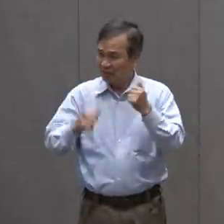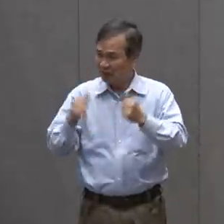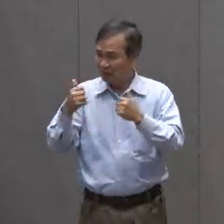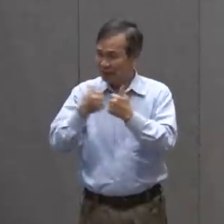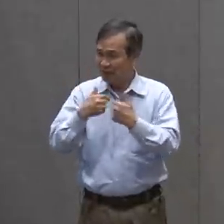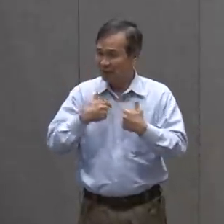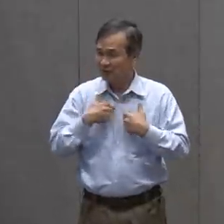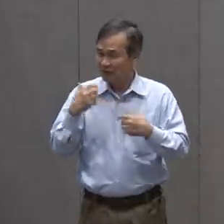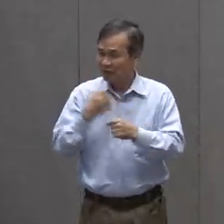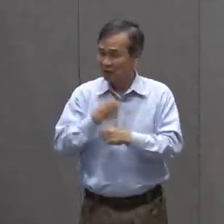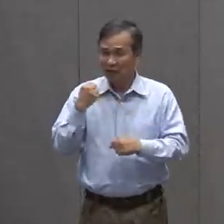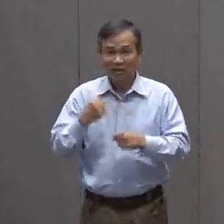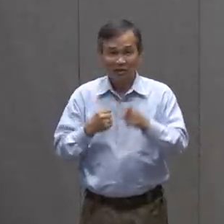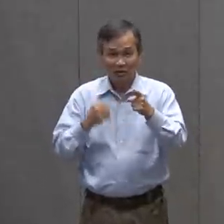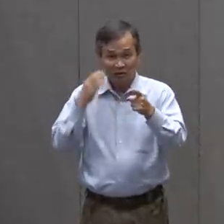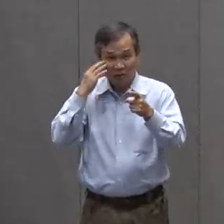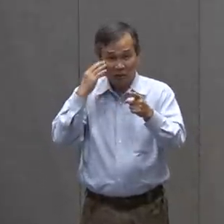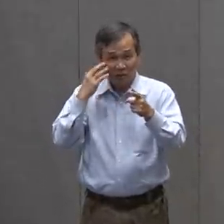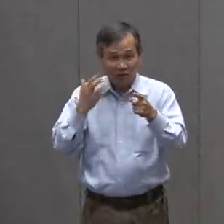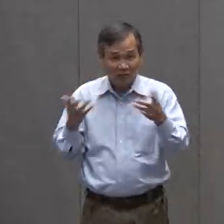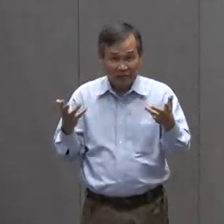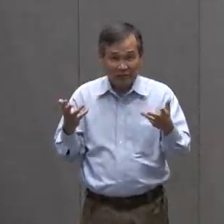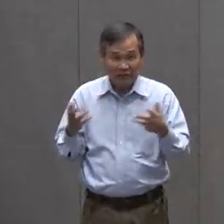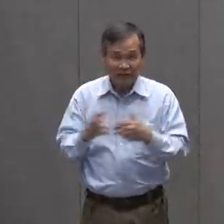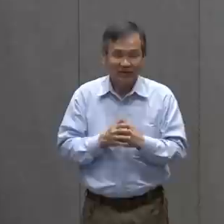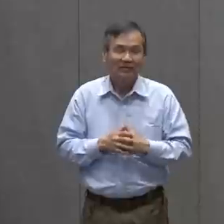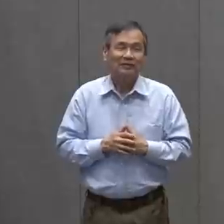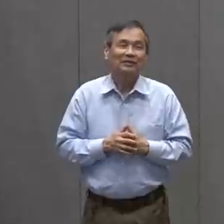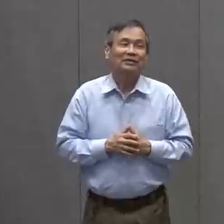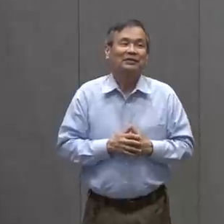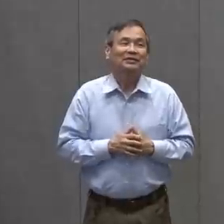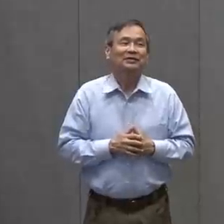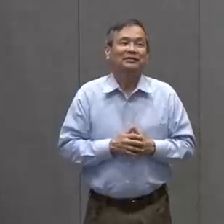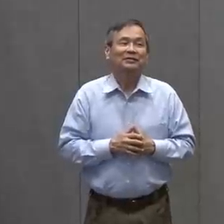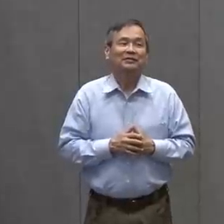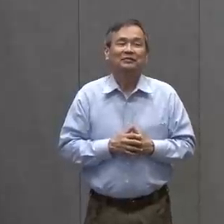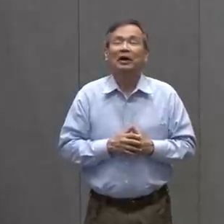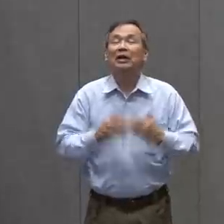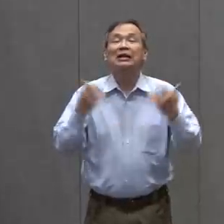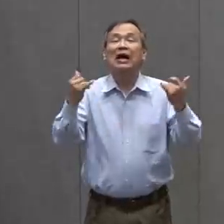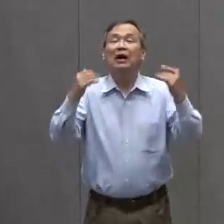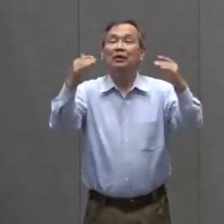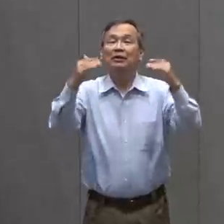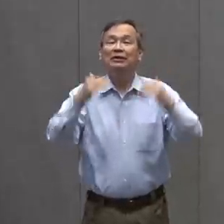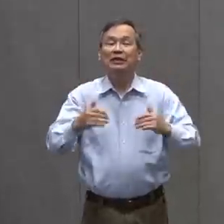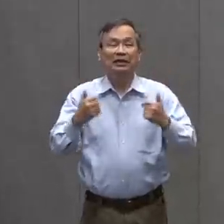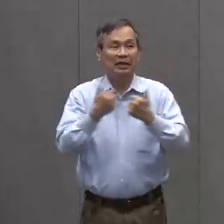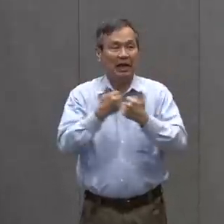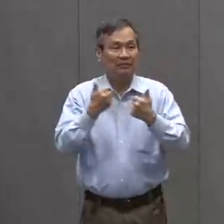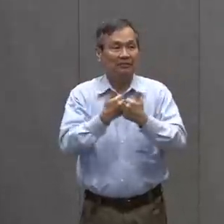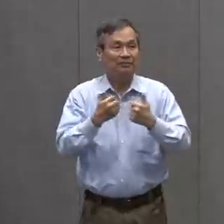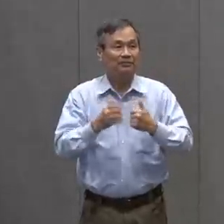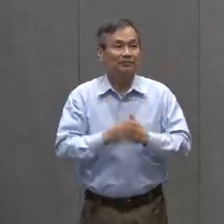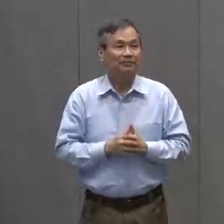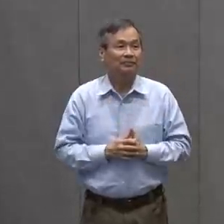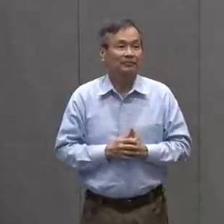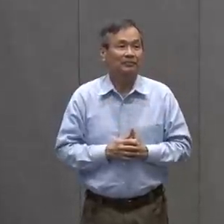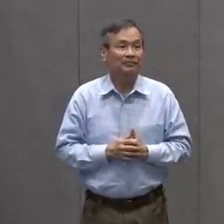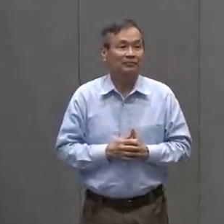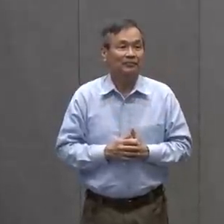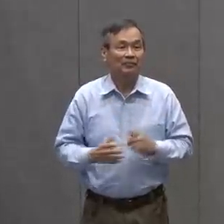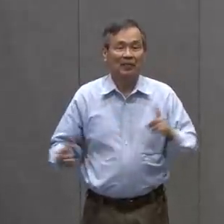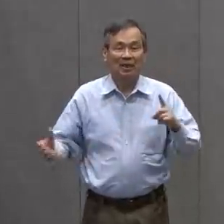guys remember at home. Who's keeping track? All right. So the next game that we're going to play is called Catch